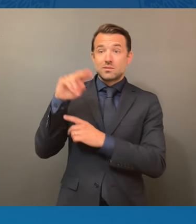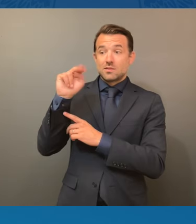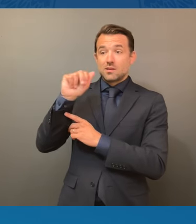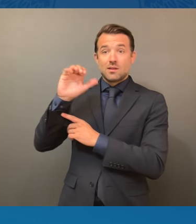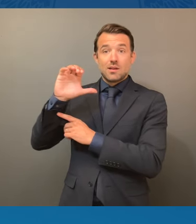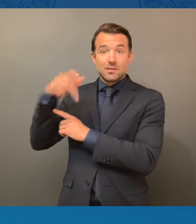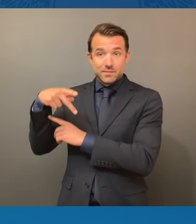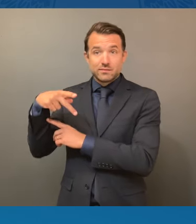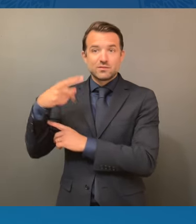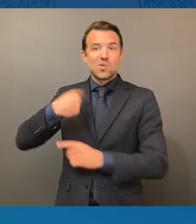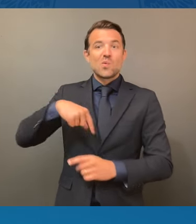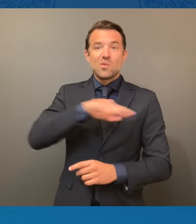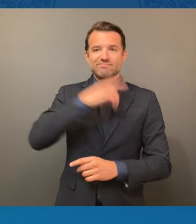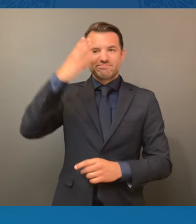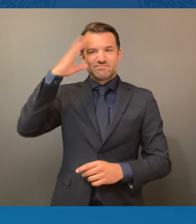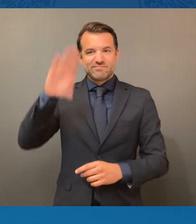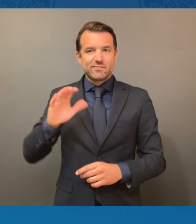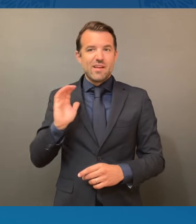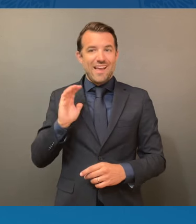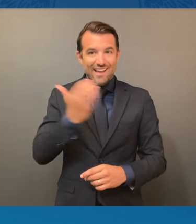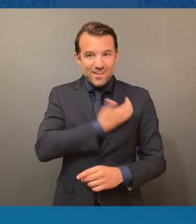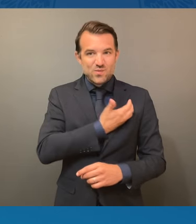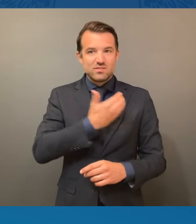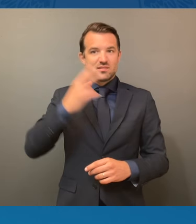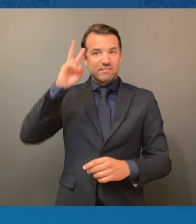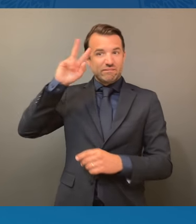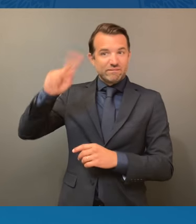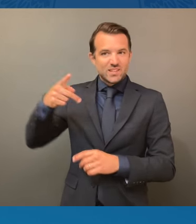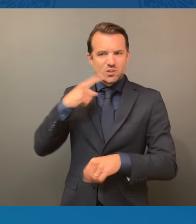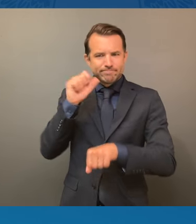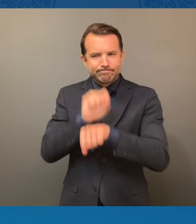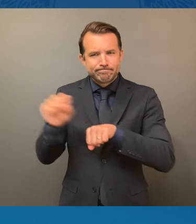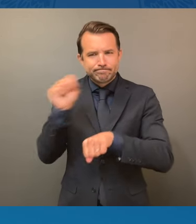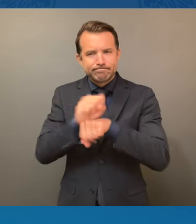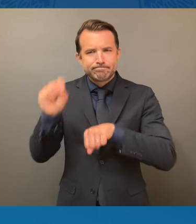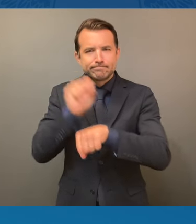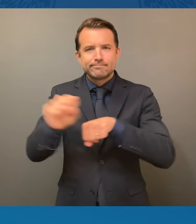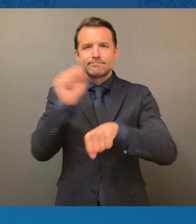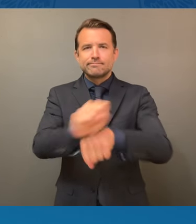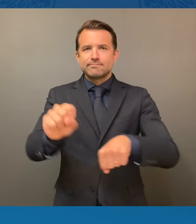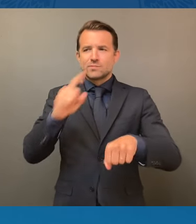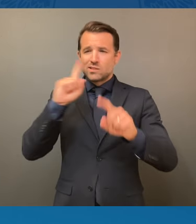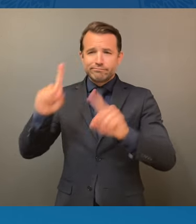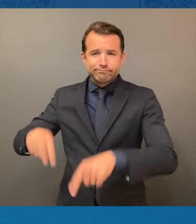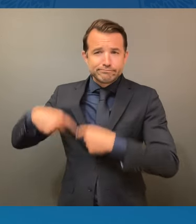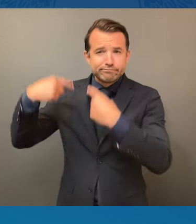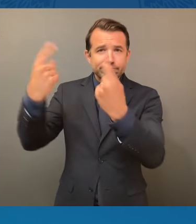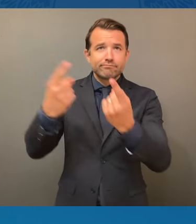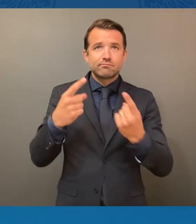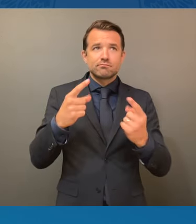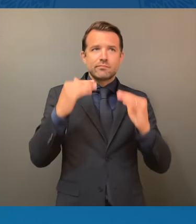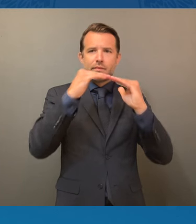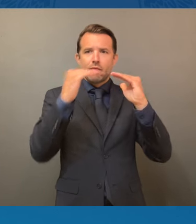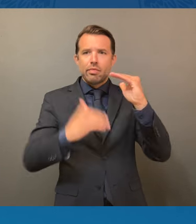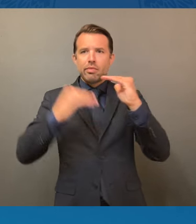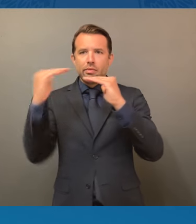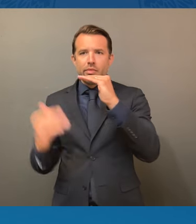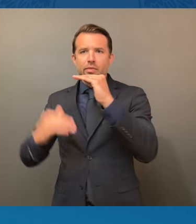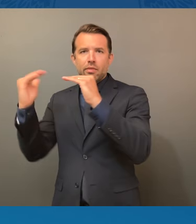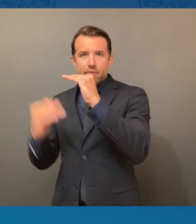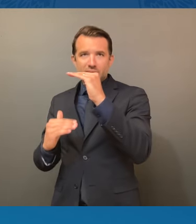Vice President has been working to address long-standing inequities that previously did not get the attention they